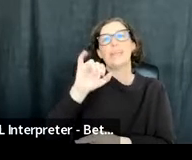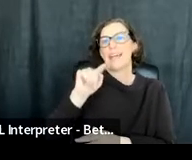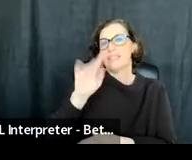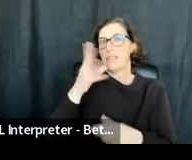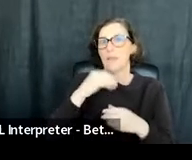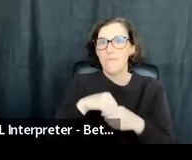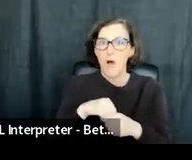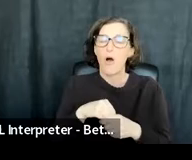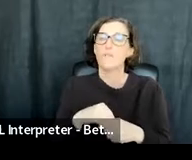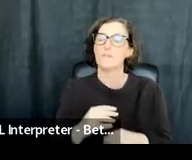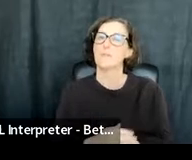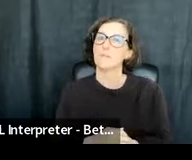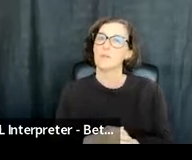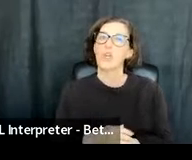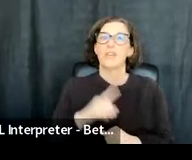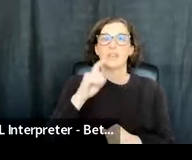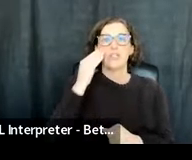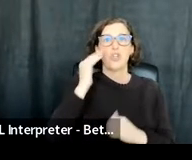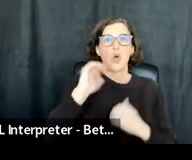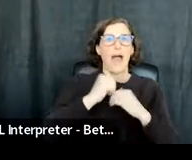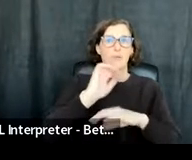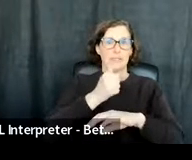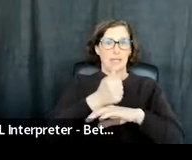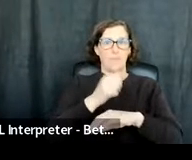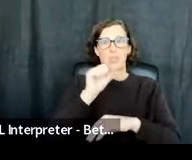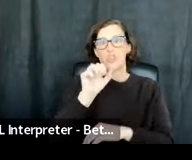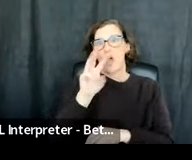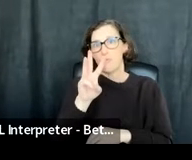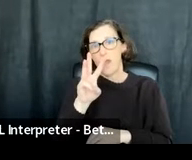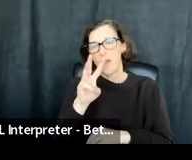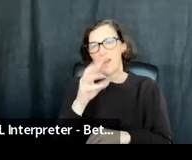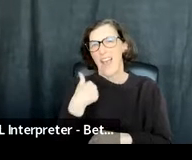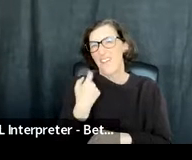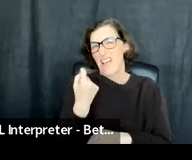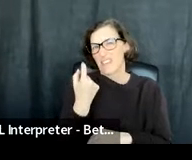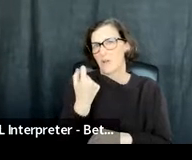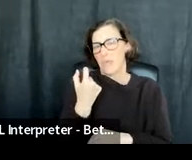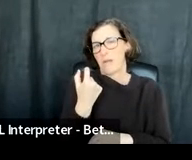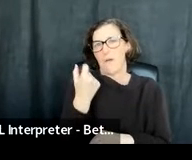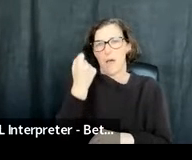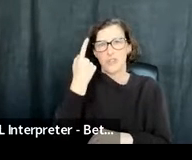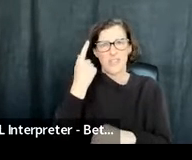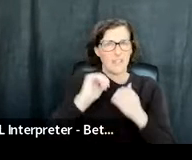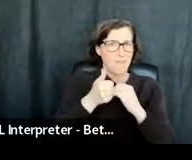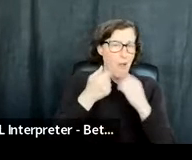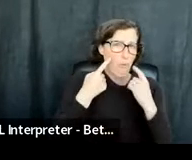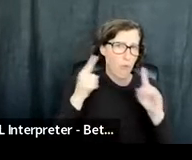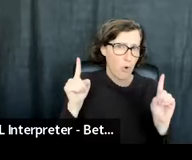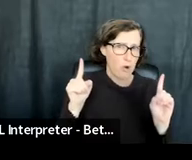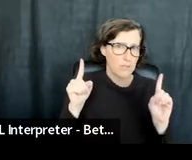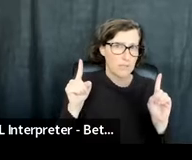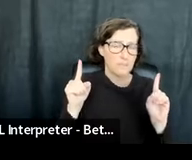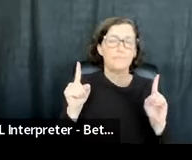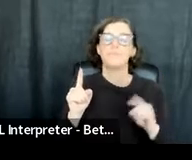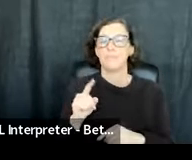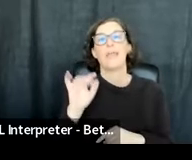they're going to need to know how to install the software, have a little bit of a basis of how it works. So that's